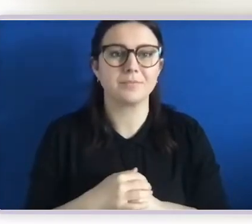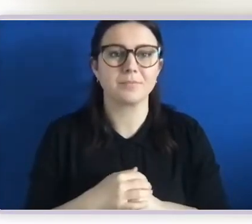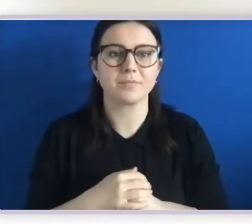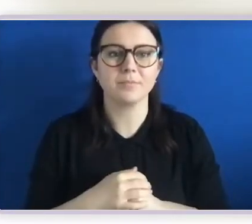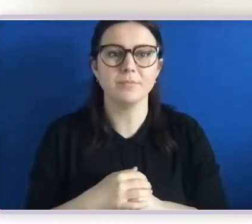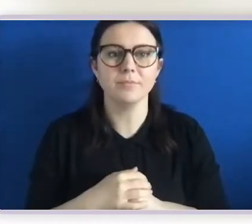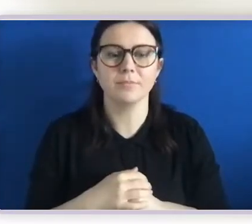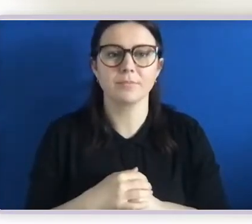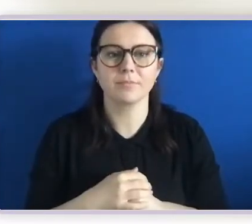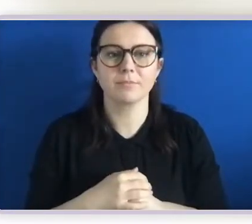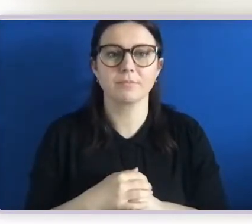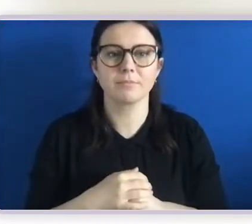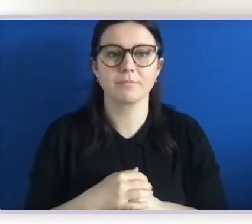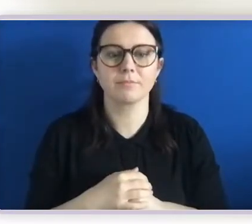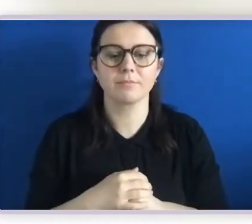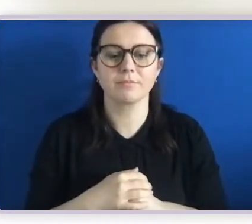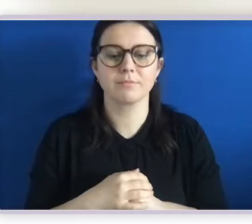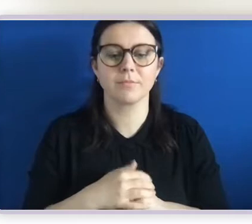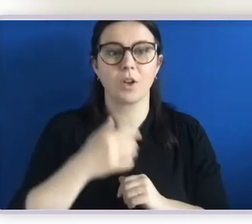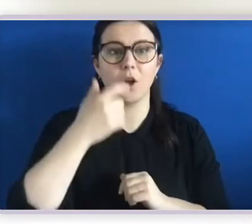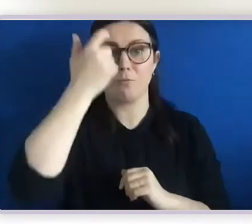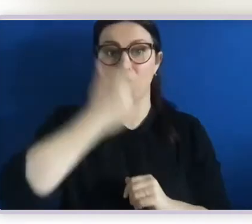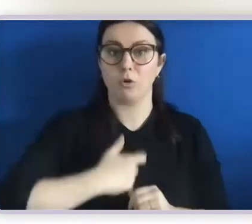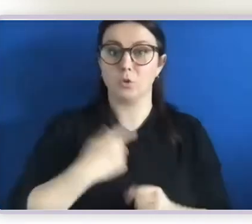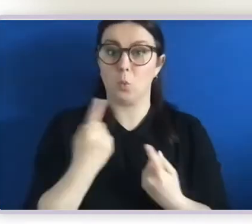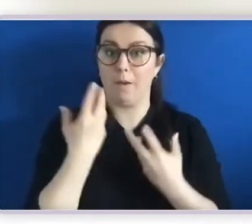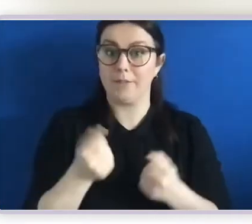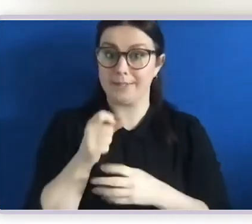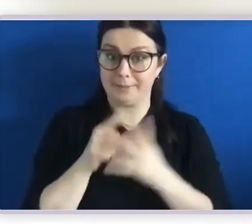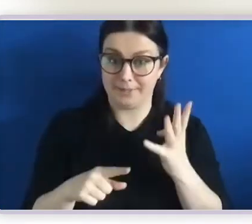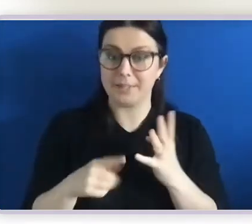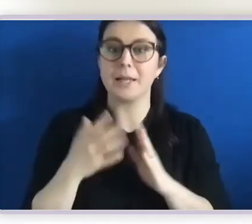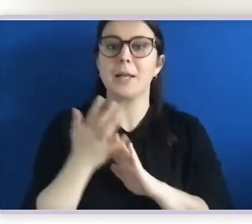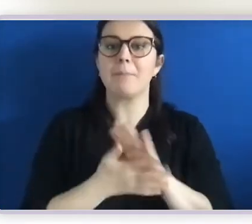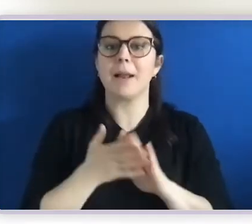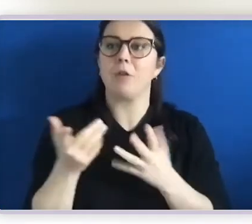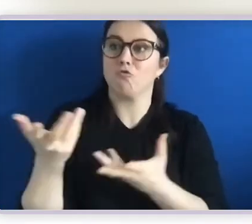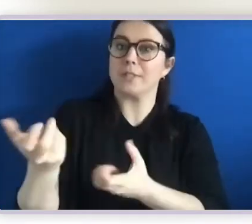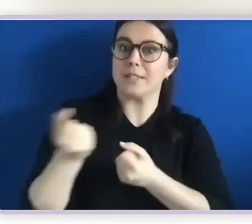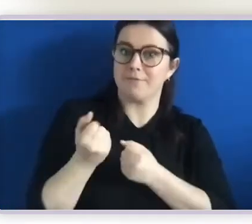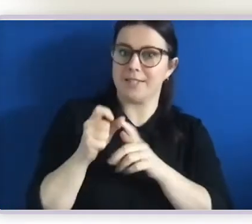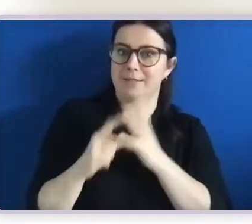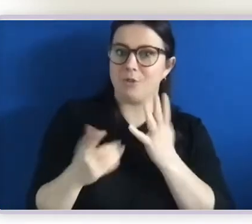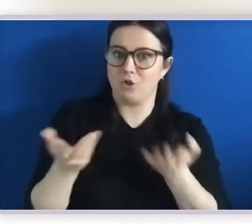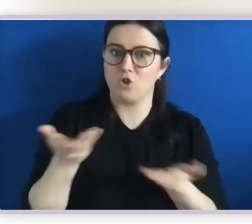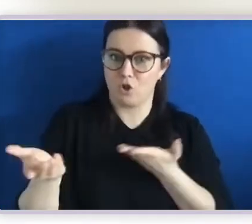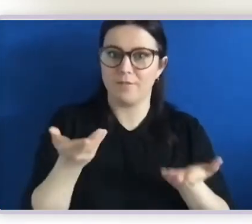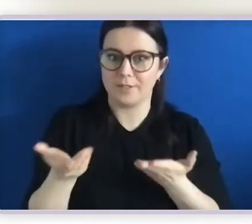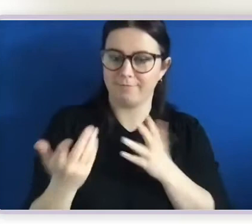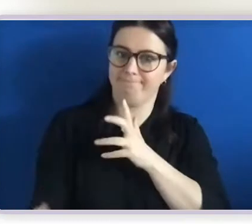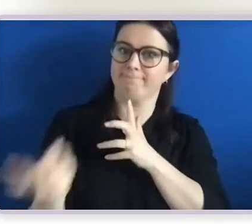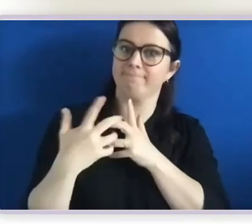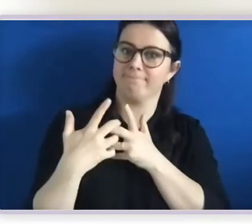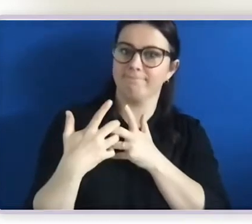And a person with disability obviously is someone who receives a disability service, but that's all. The person with disability is also defined